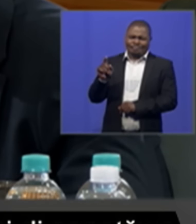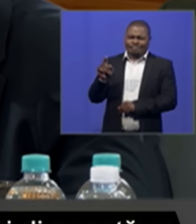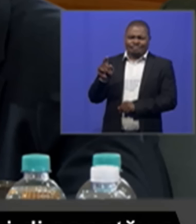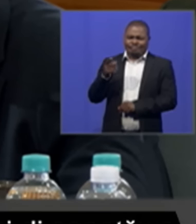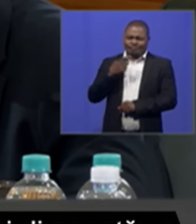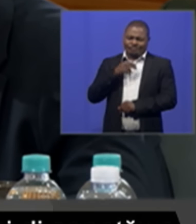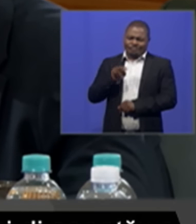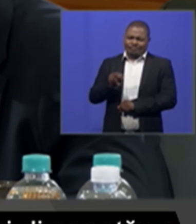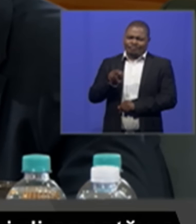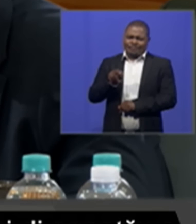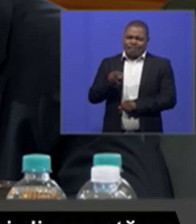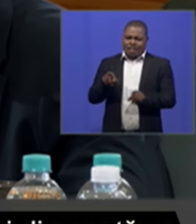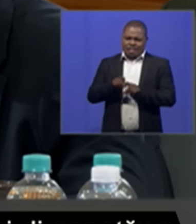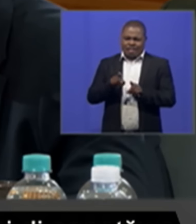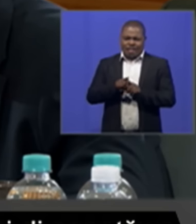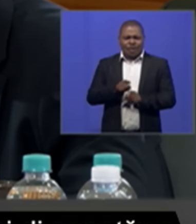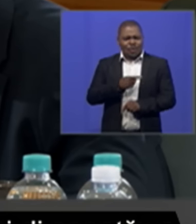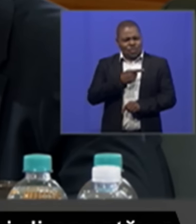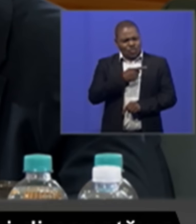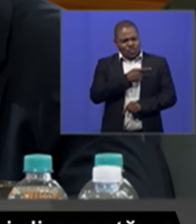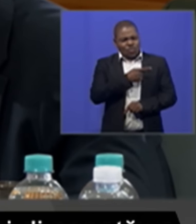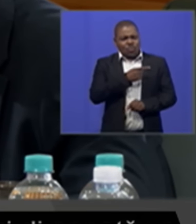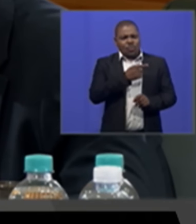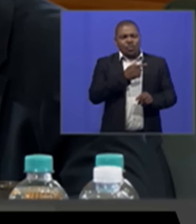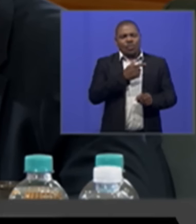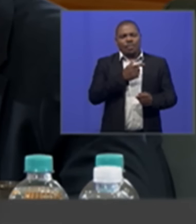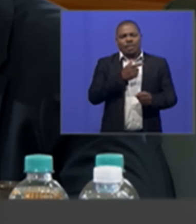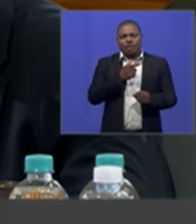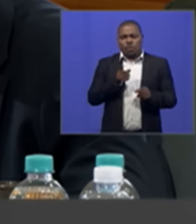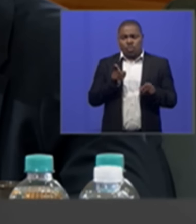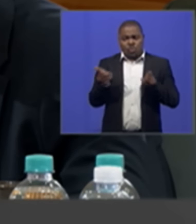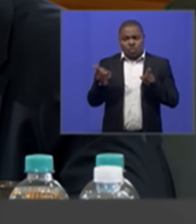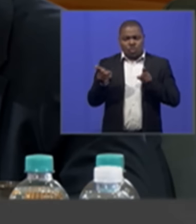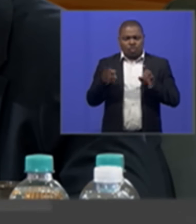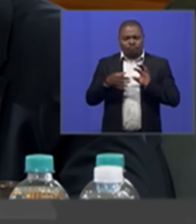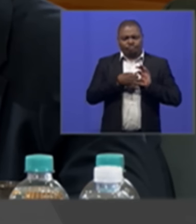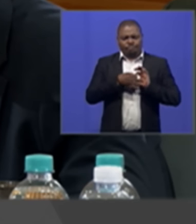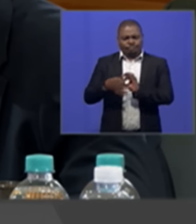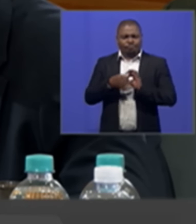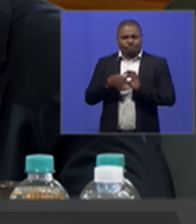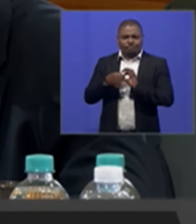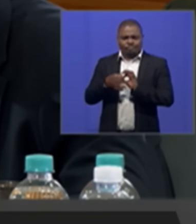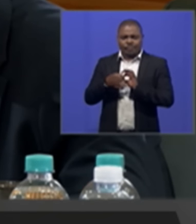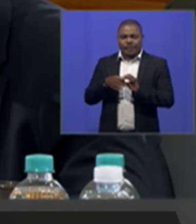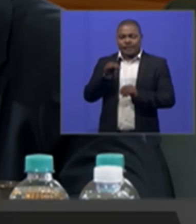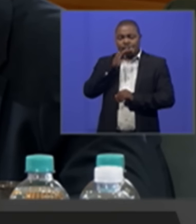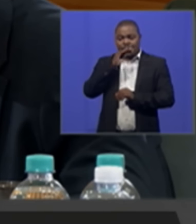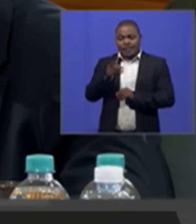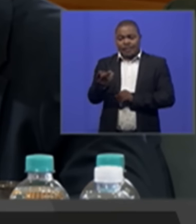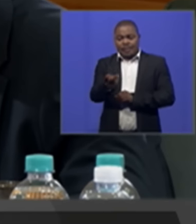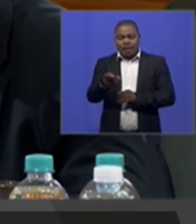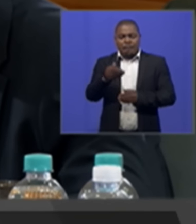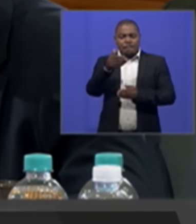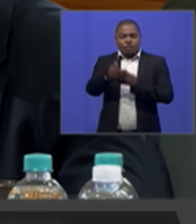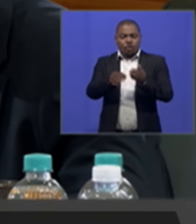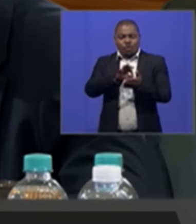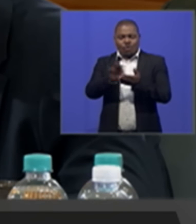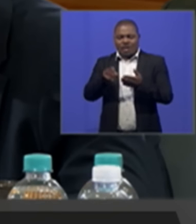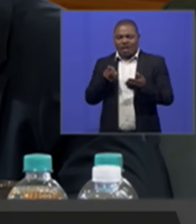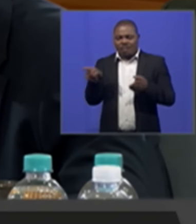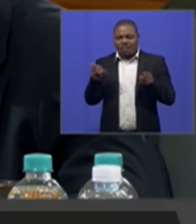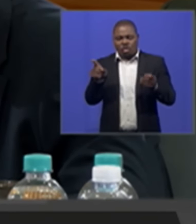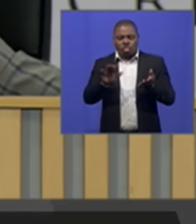looks very much like your very close relationship with Sergeant Nkosi tainted both of these tender processes that